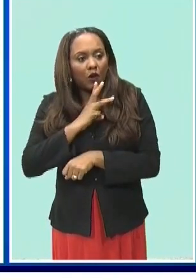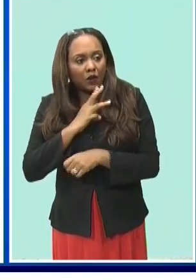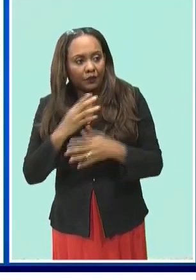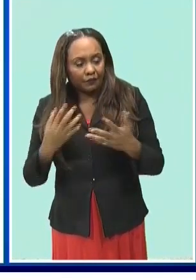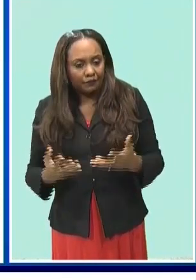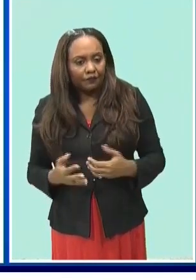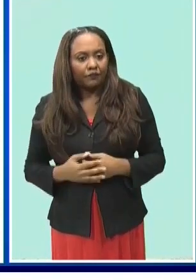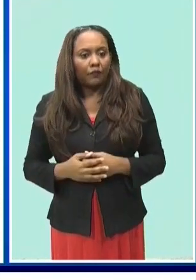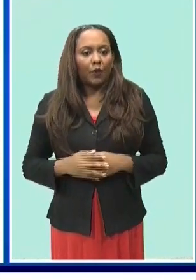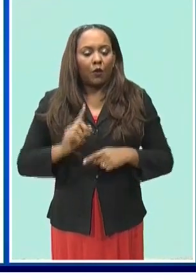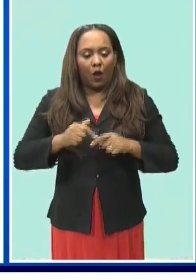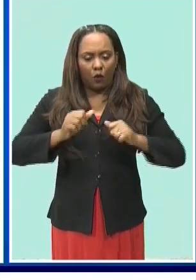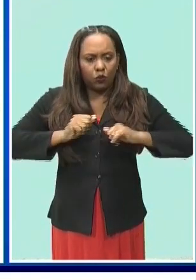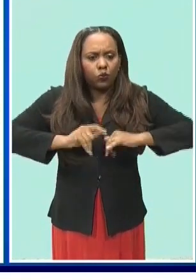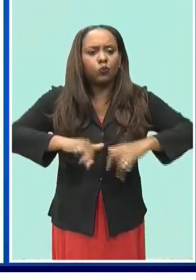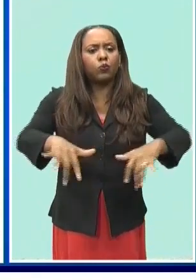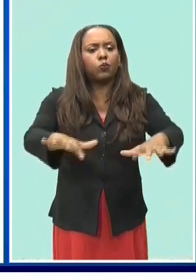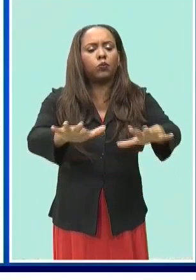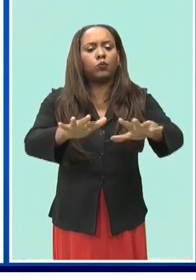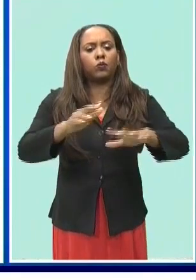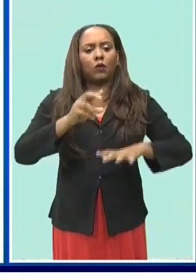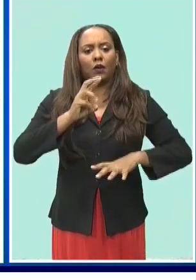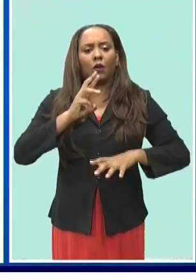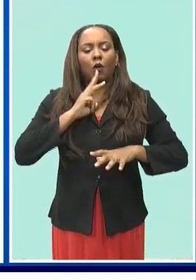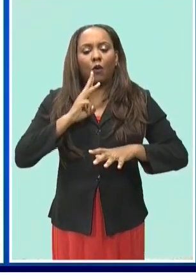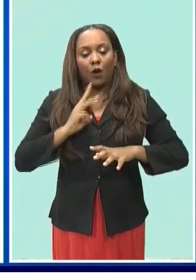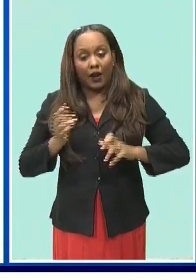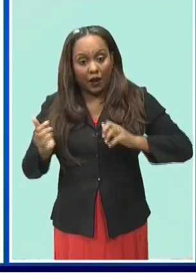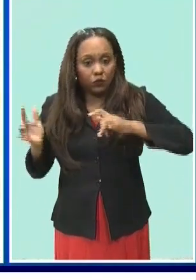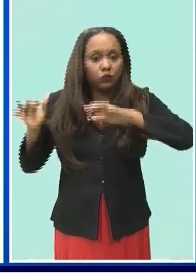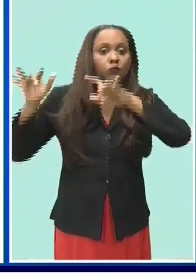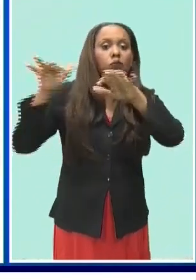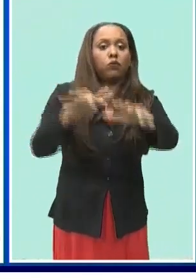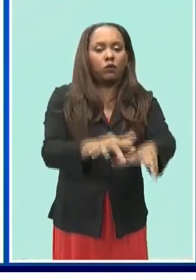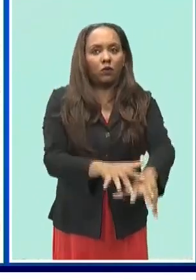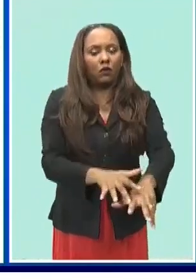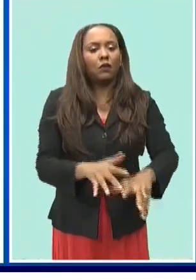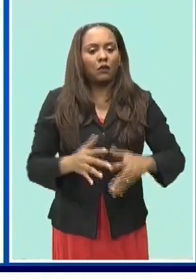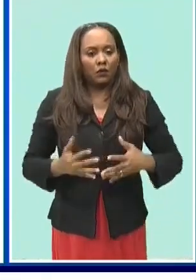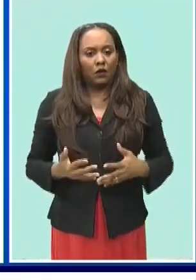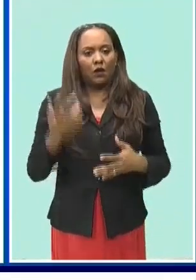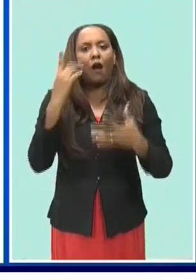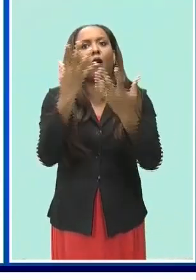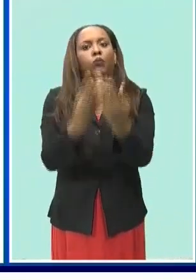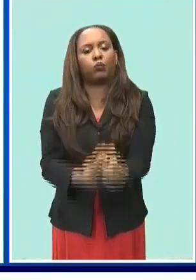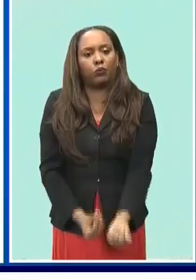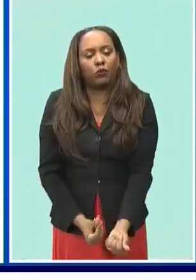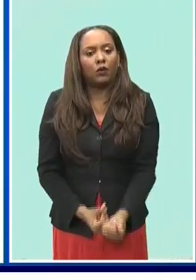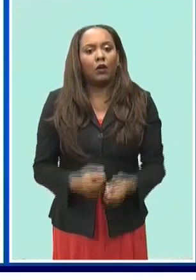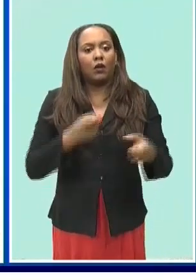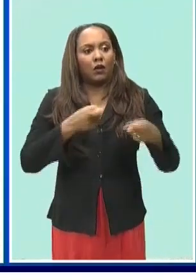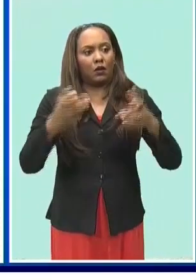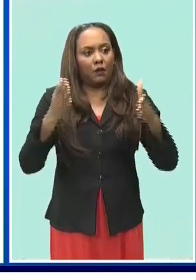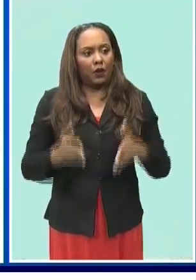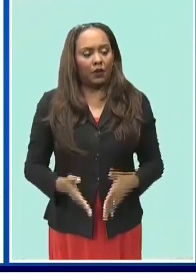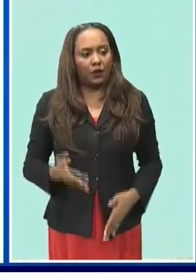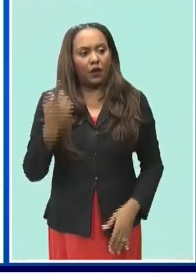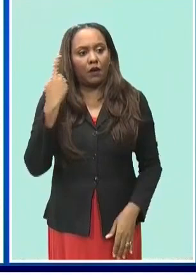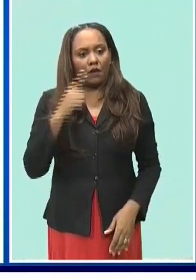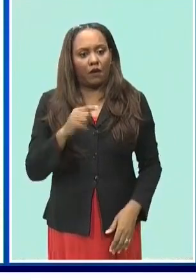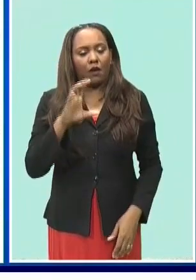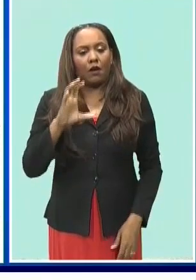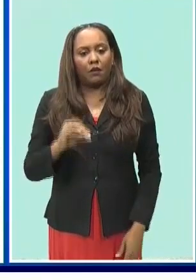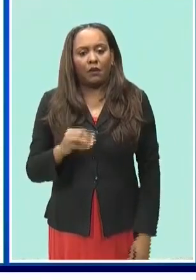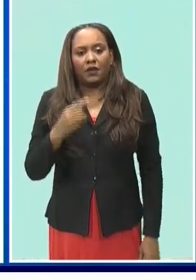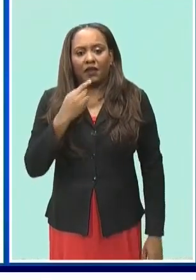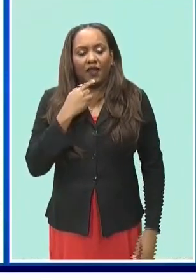we put that out, they've covered it, and that's the process we've been doing all night until right now. Managing Director of Bees Recycling, Paul Bino, says the